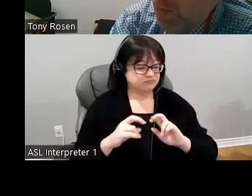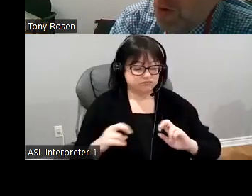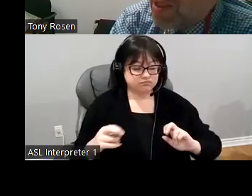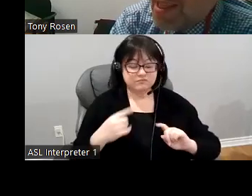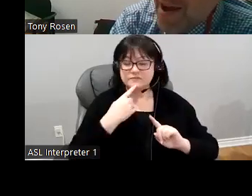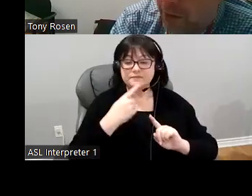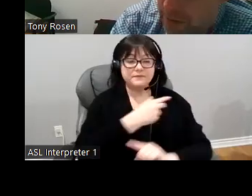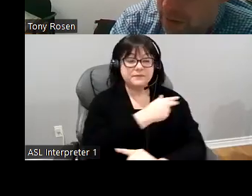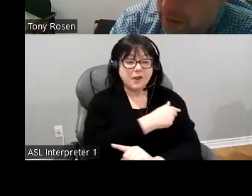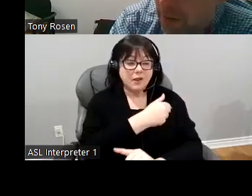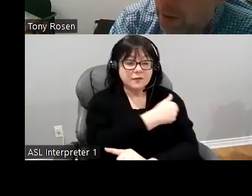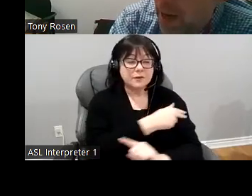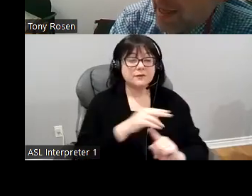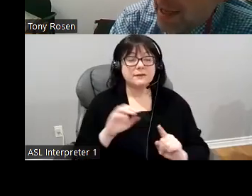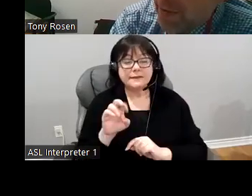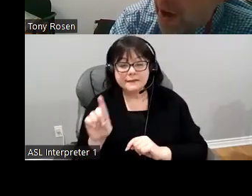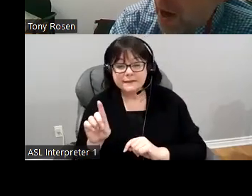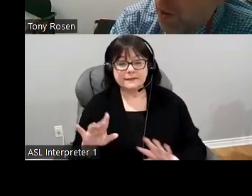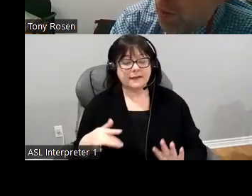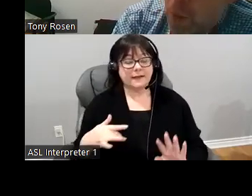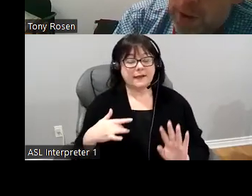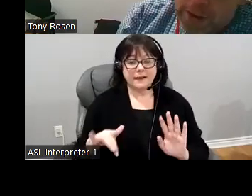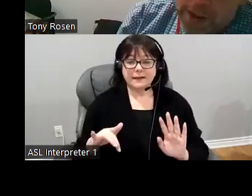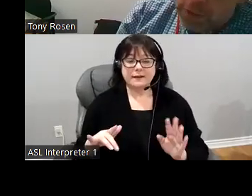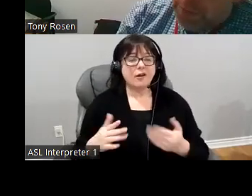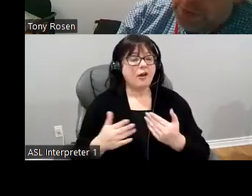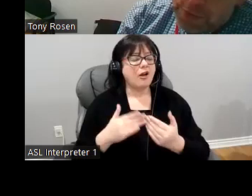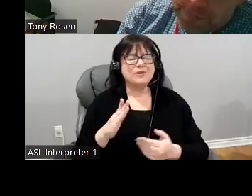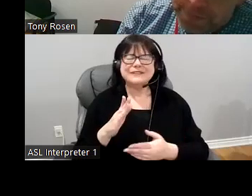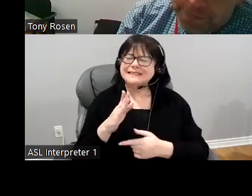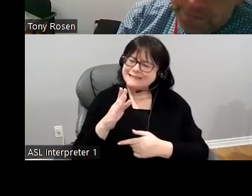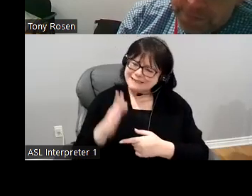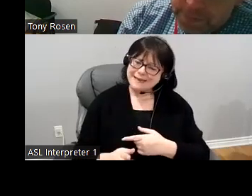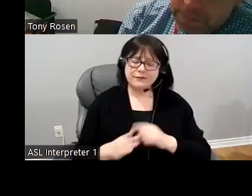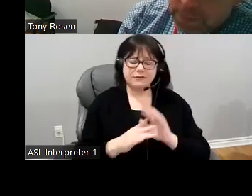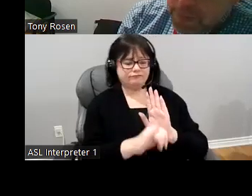providers almost never identify or report elder abuse.